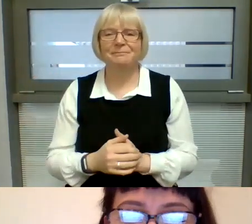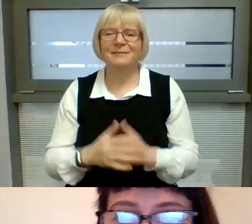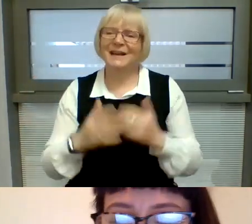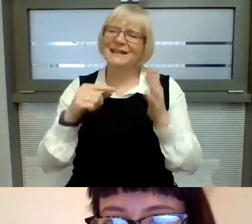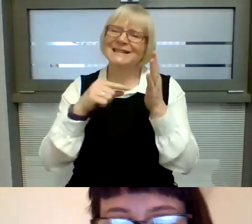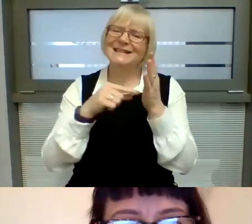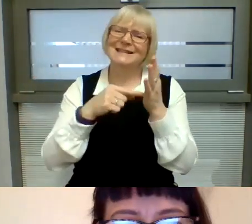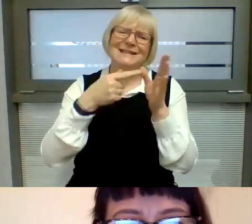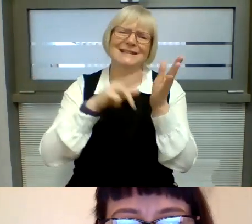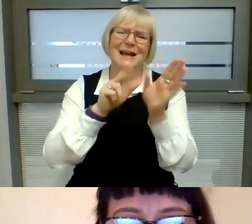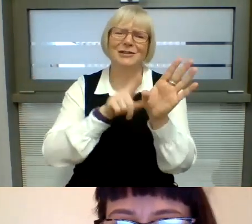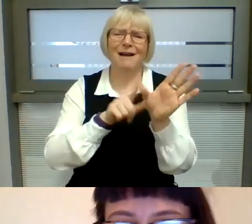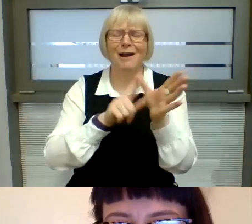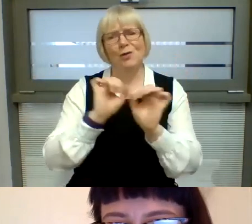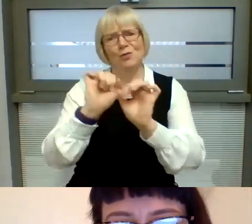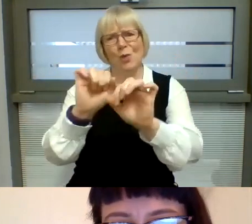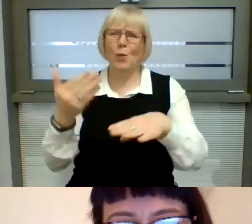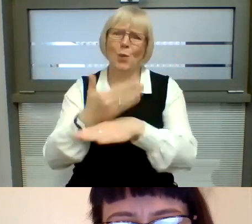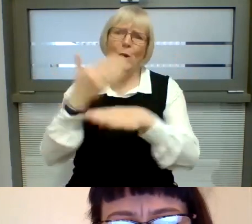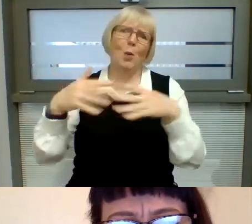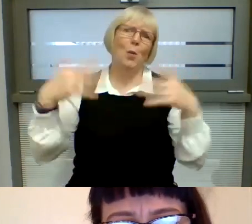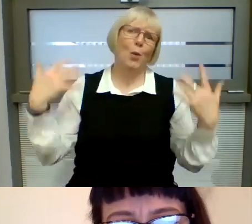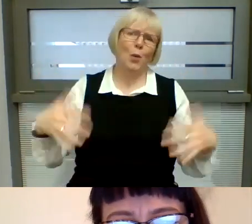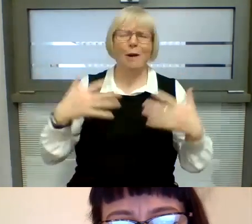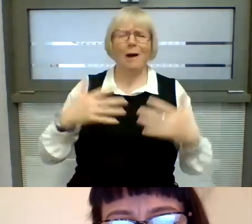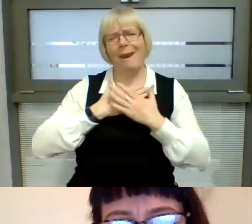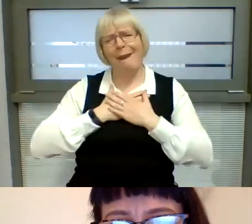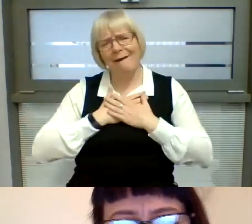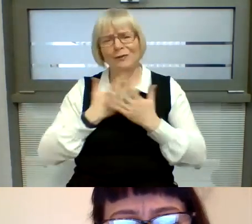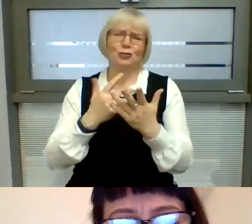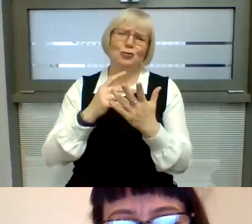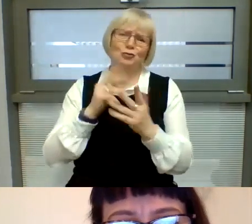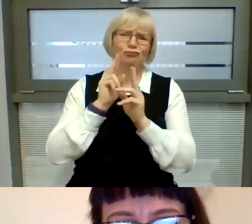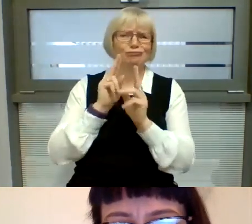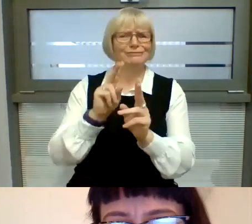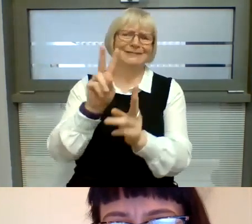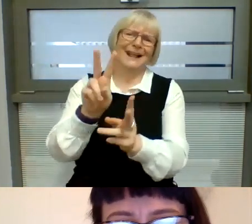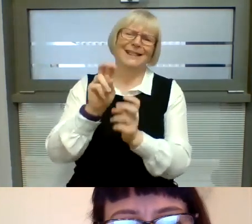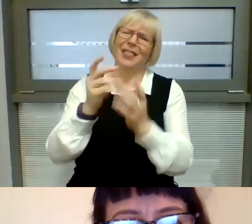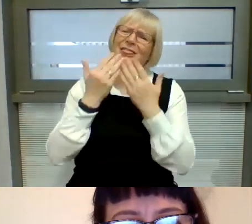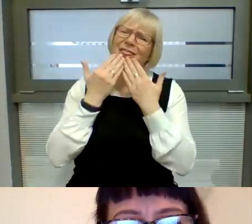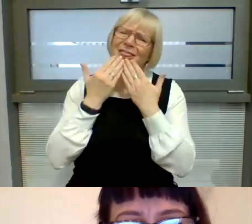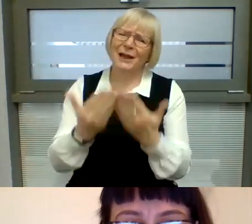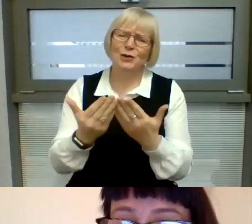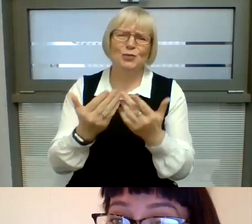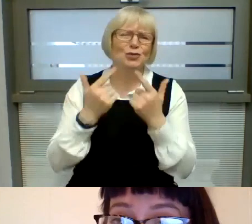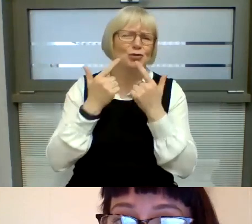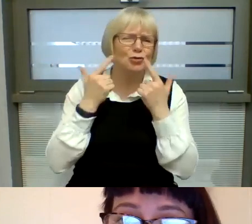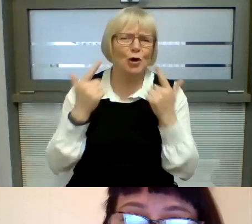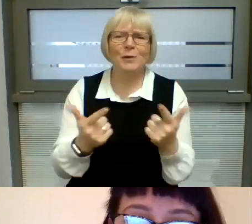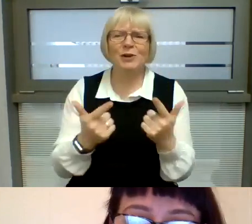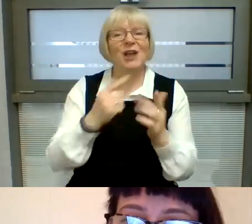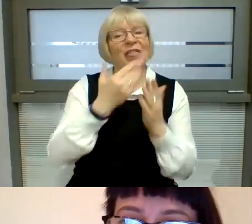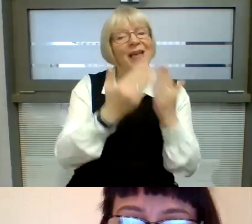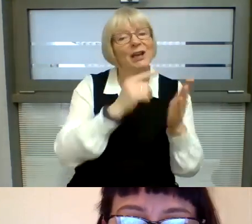your work is amazing, and I've loved listening to you this afternoon. Thanks so much. It's been a real pleasure. Thanks, Jim, for